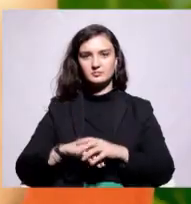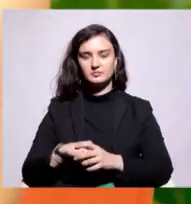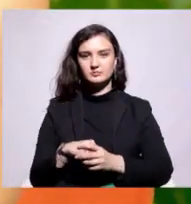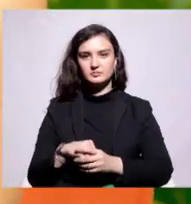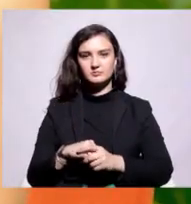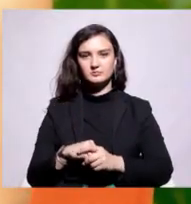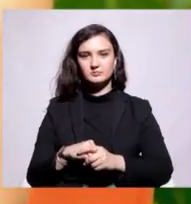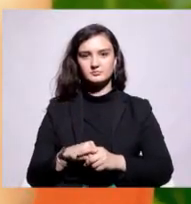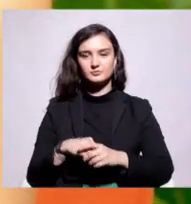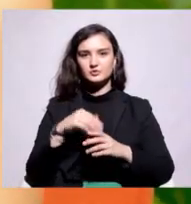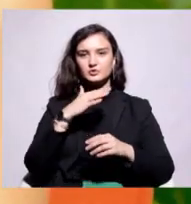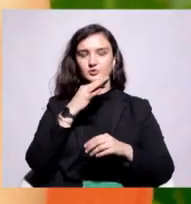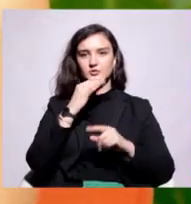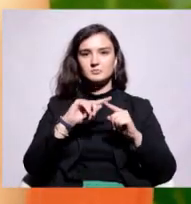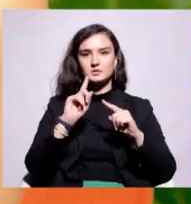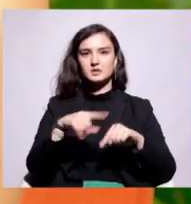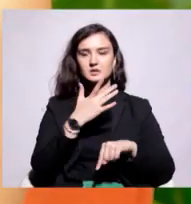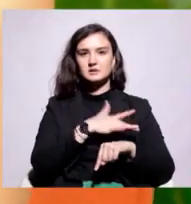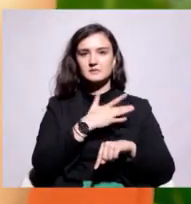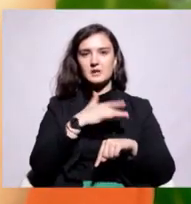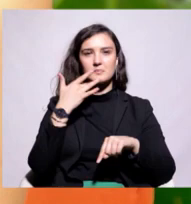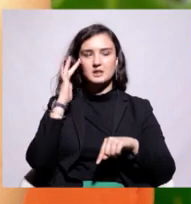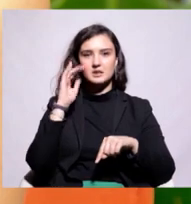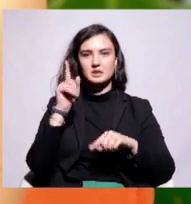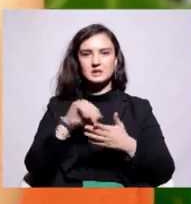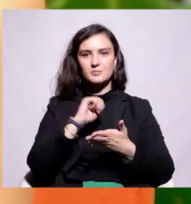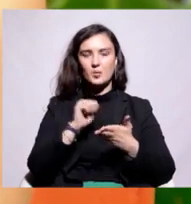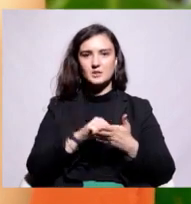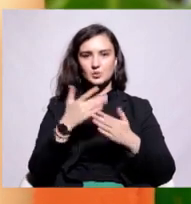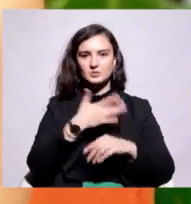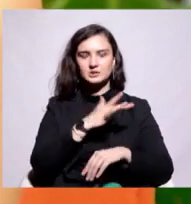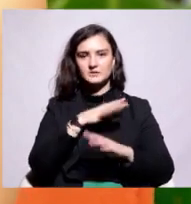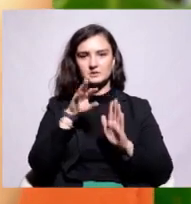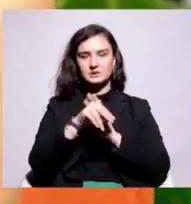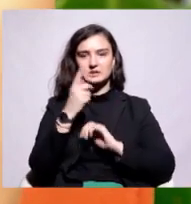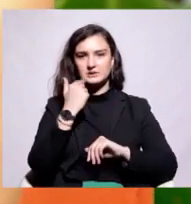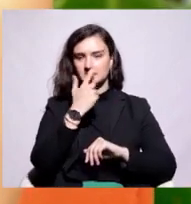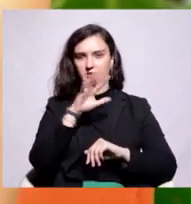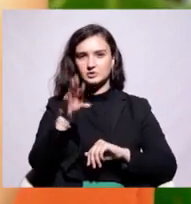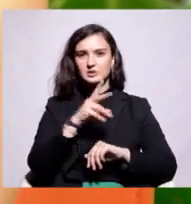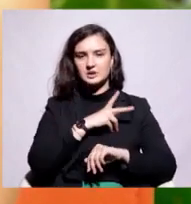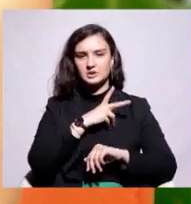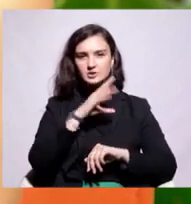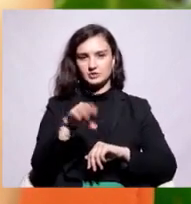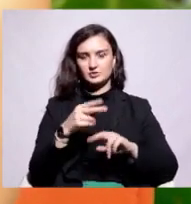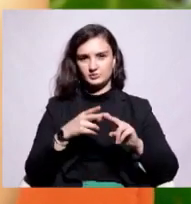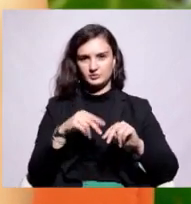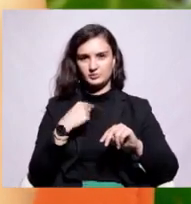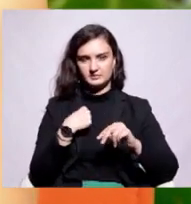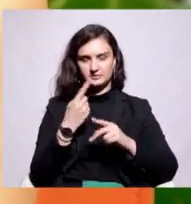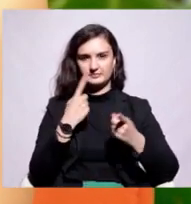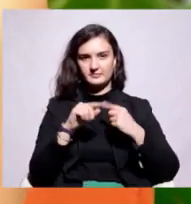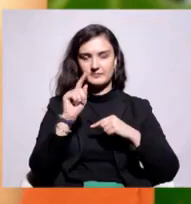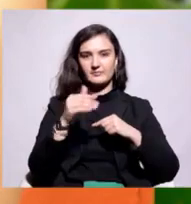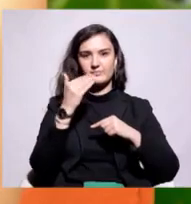After serving as a member of the American diplomatic service in Spain and in England, Irving returned in